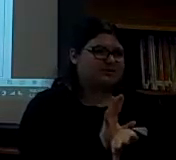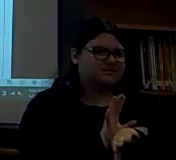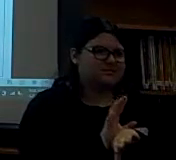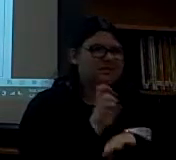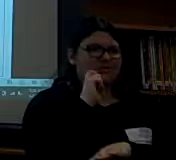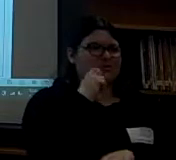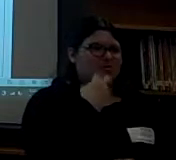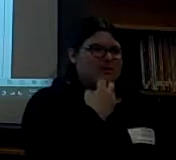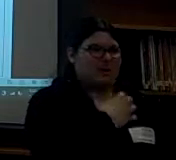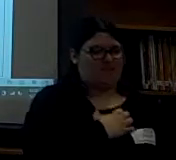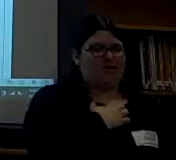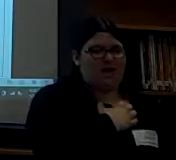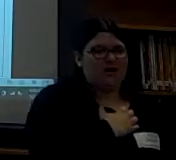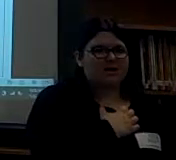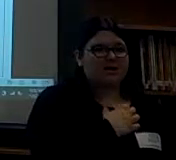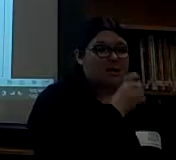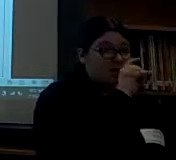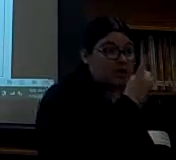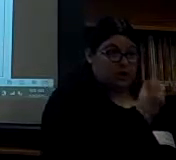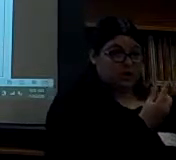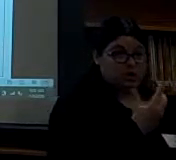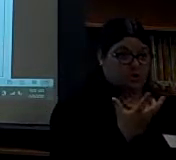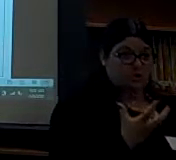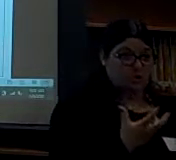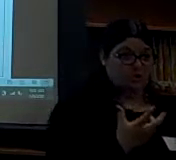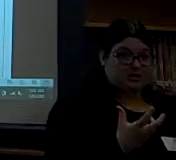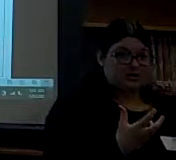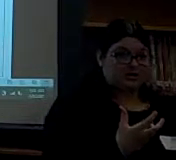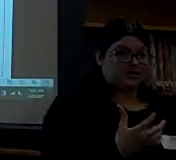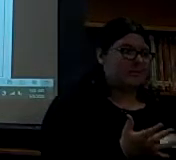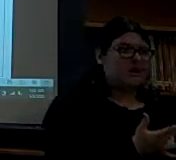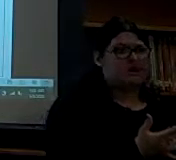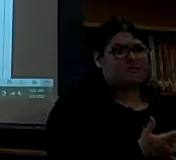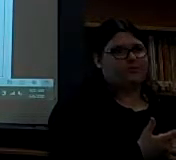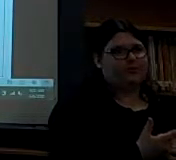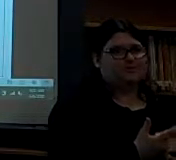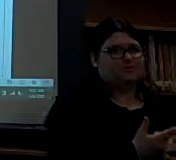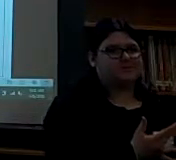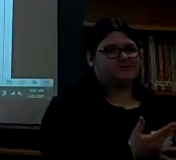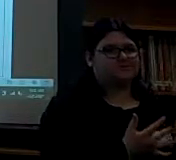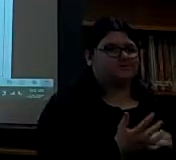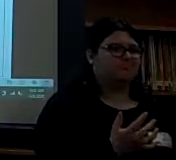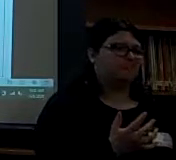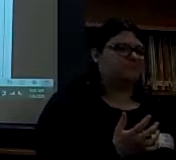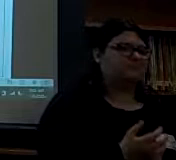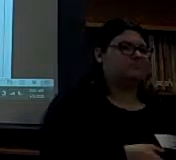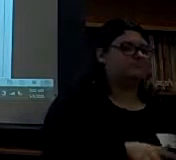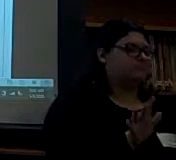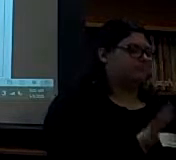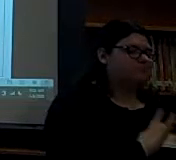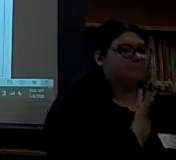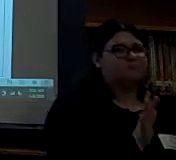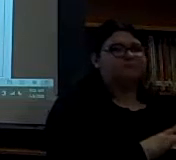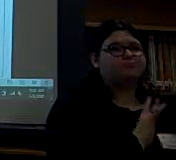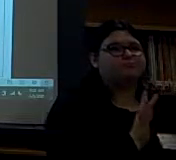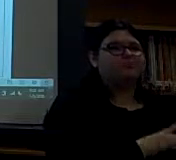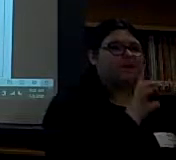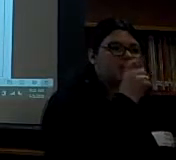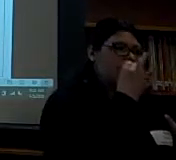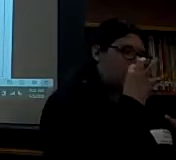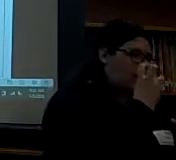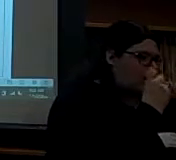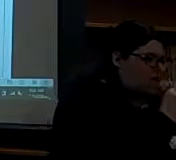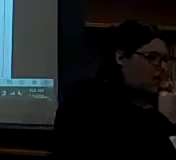We numb our yuck. What kids do, electronics are probably the most common yuck number. Kids who really become addicted